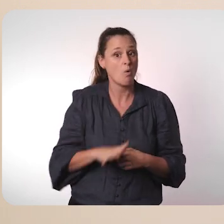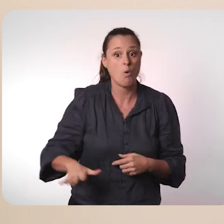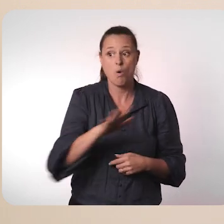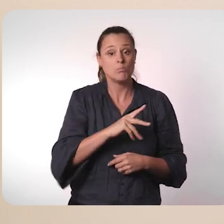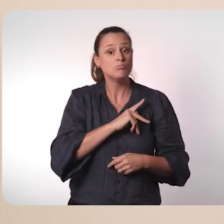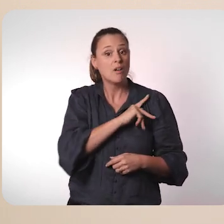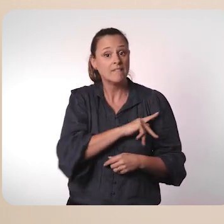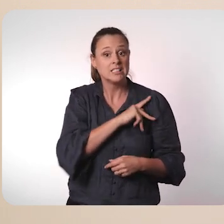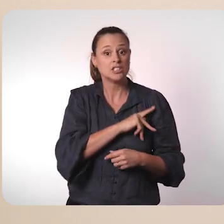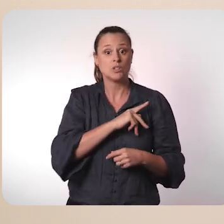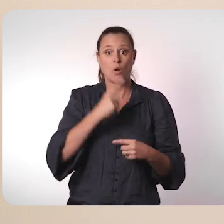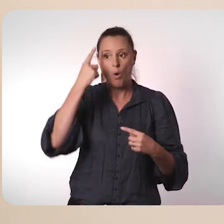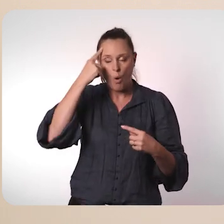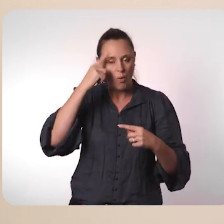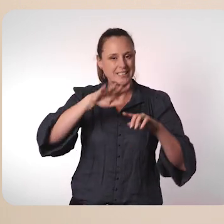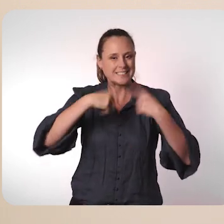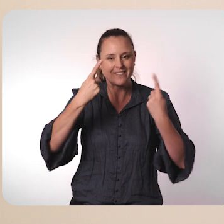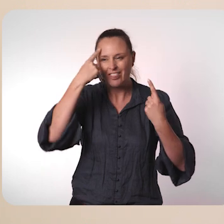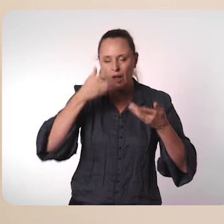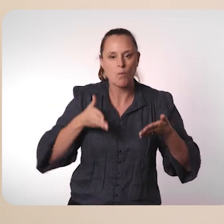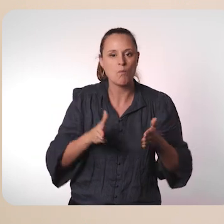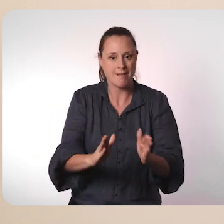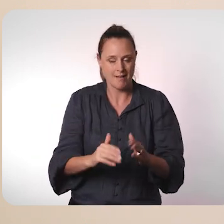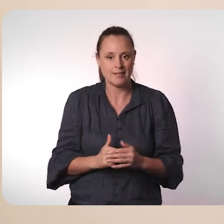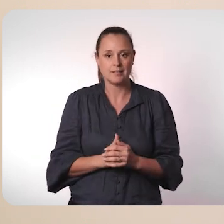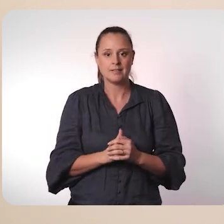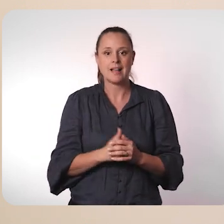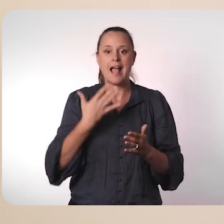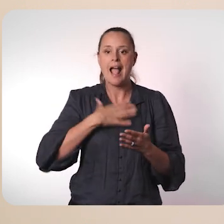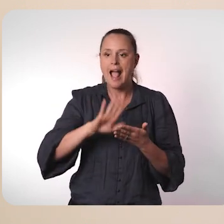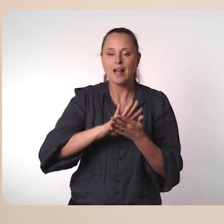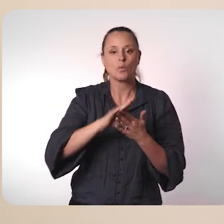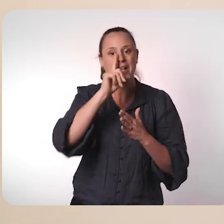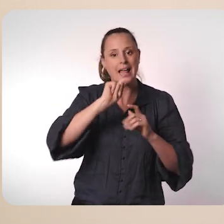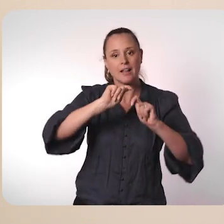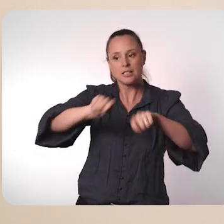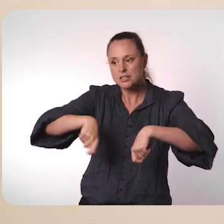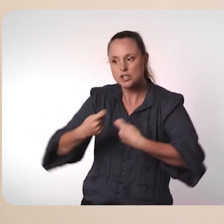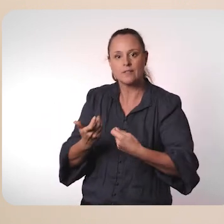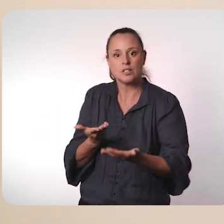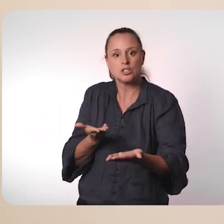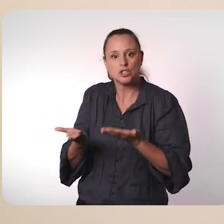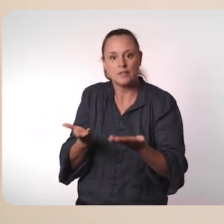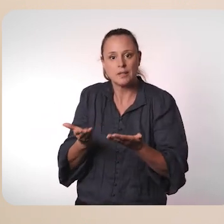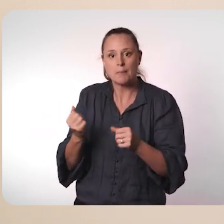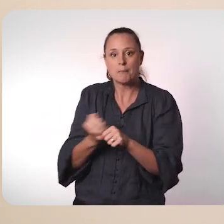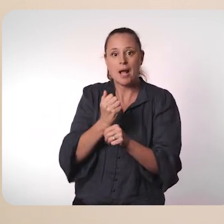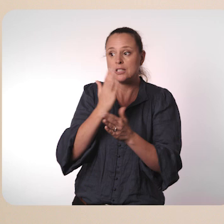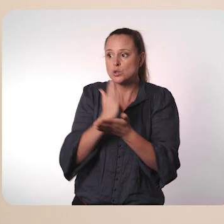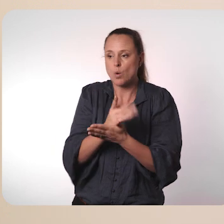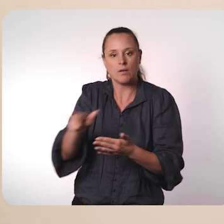be thinking outside of the box. In service delivery, in accessibility, we always say